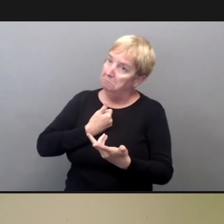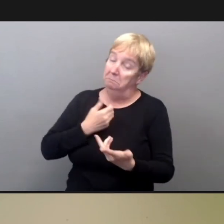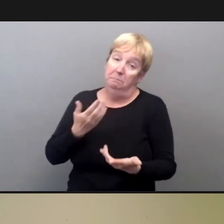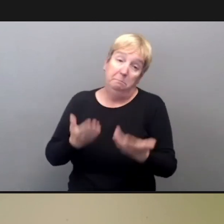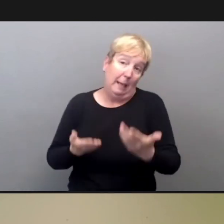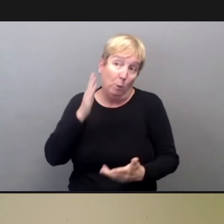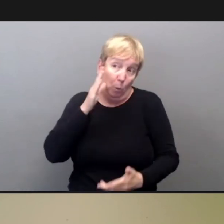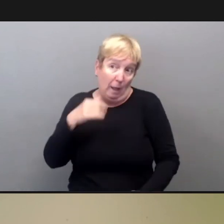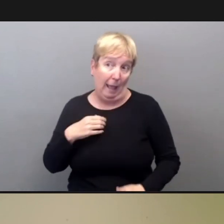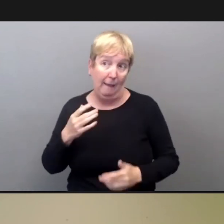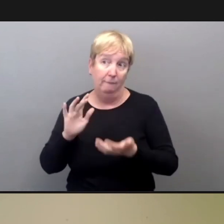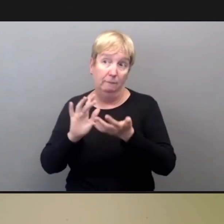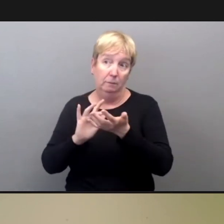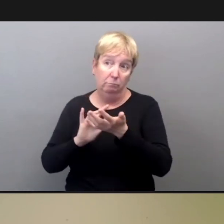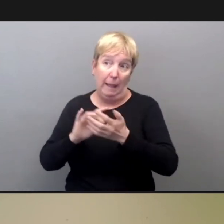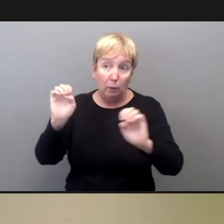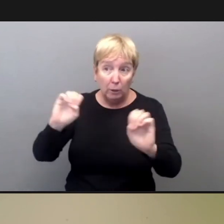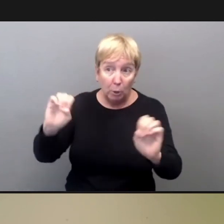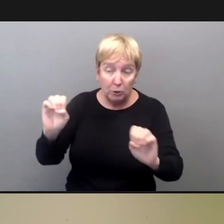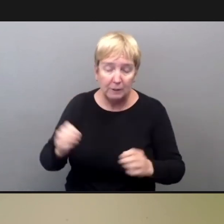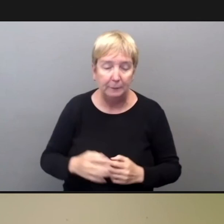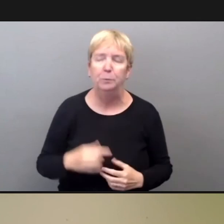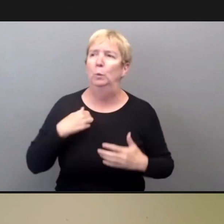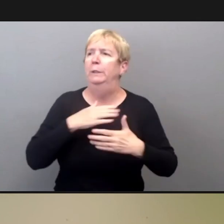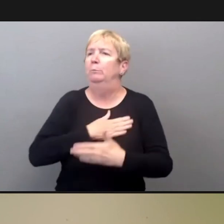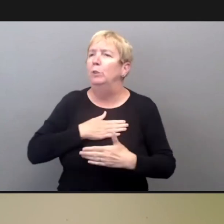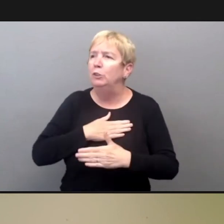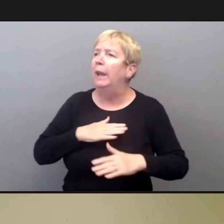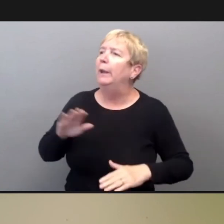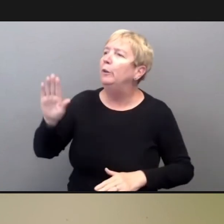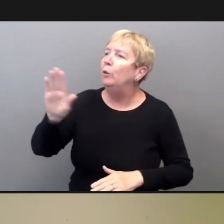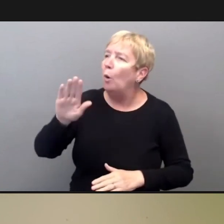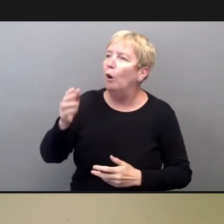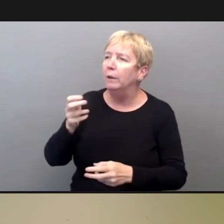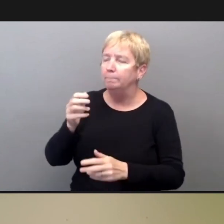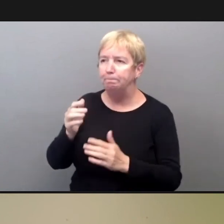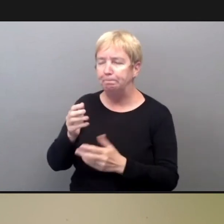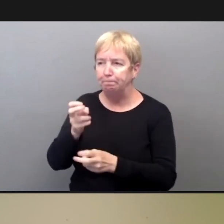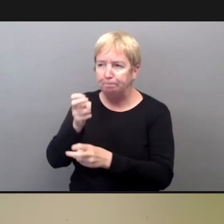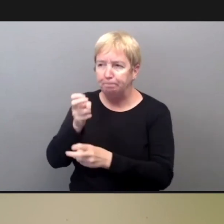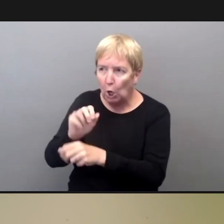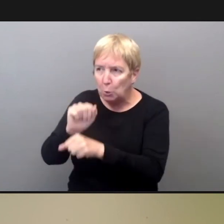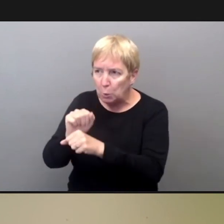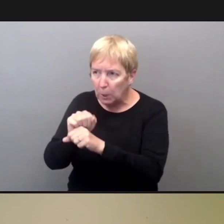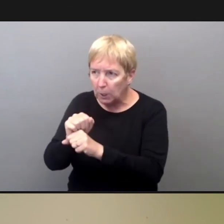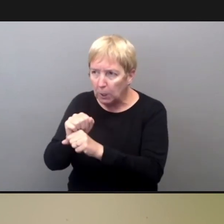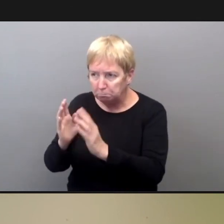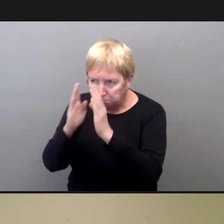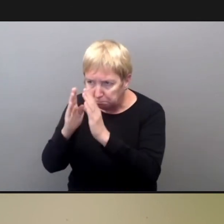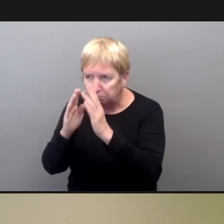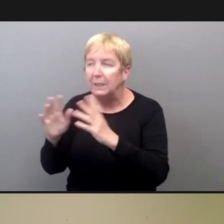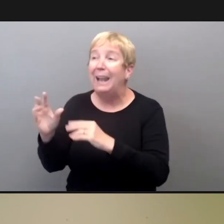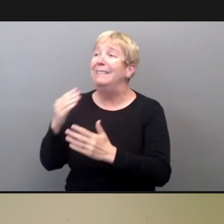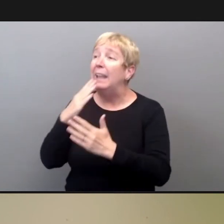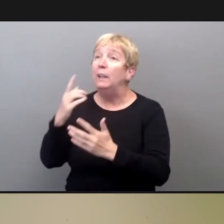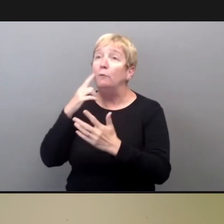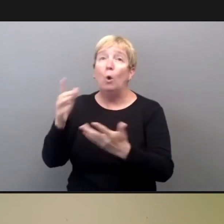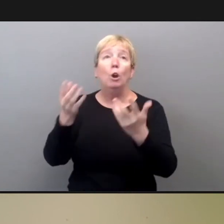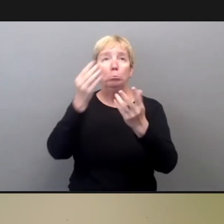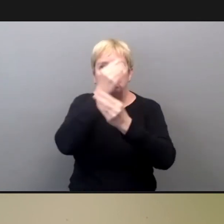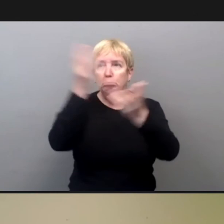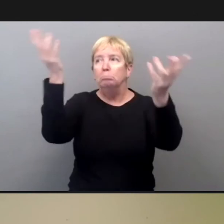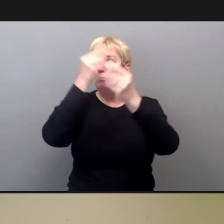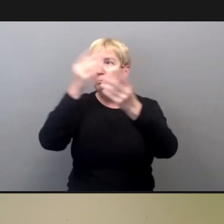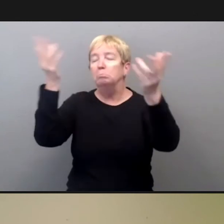appreciate everybody's diligence, the great questions. Thanks to our media partners for getting the word out. And if we can just redouble